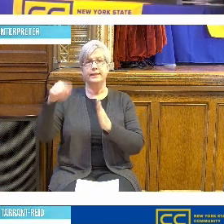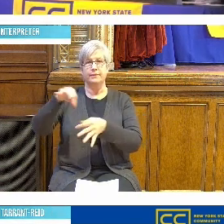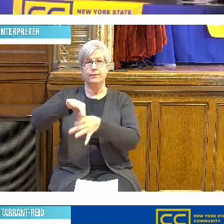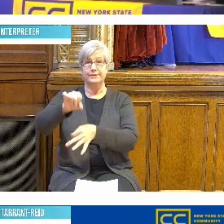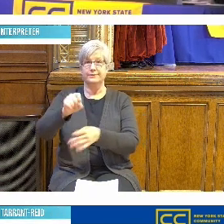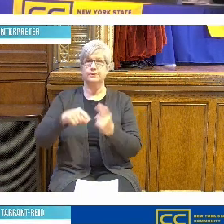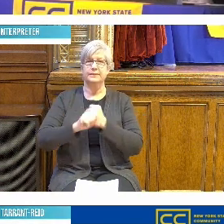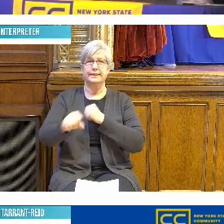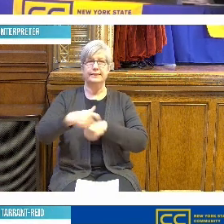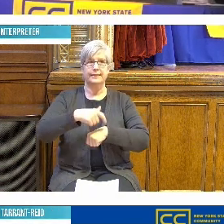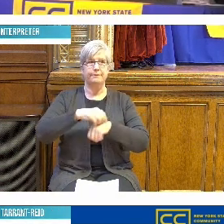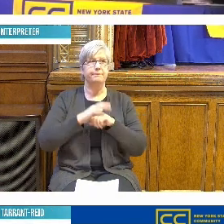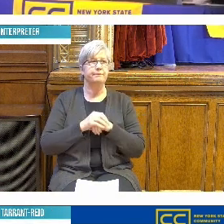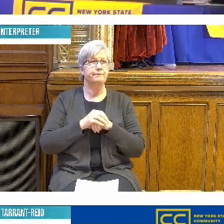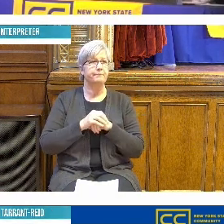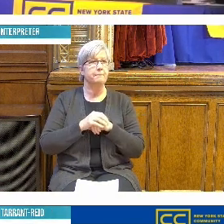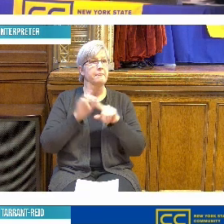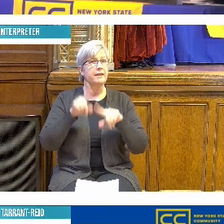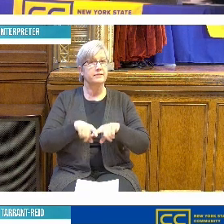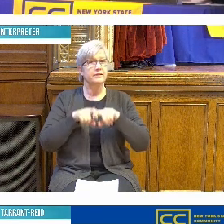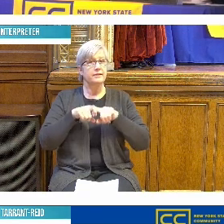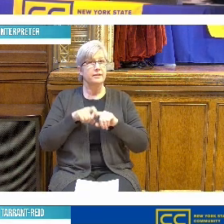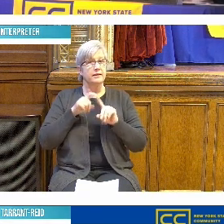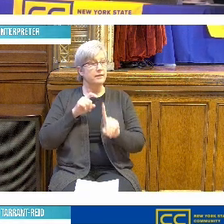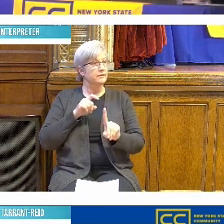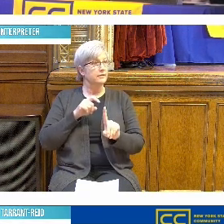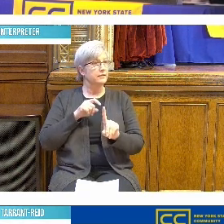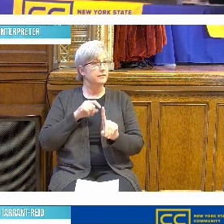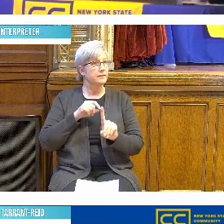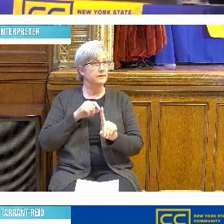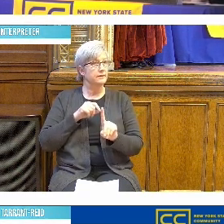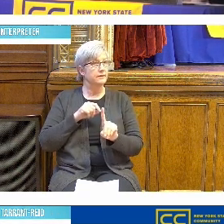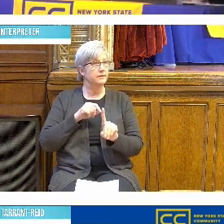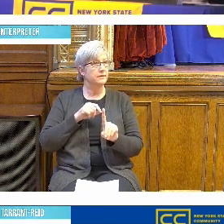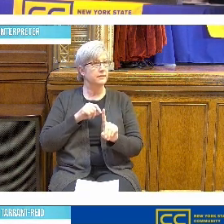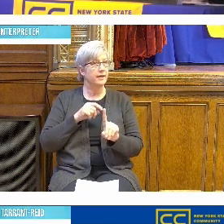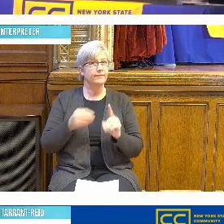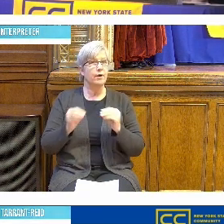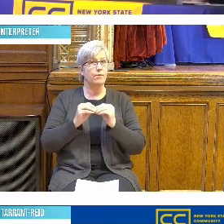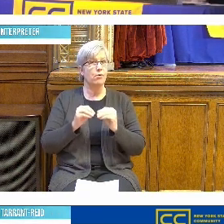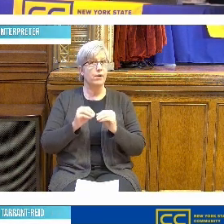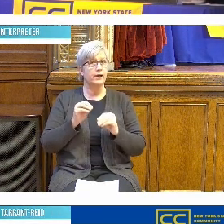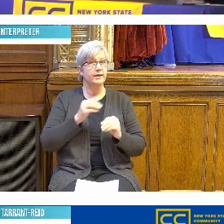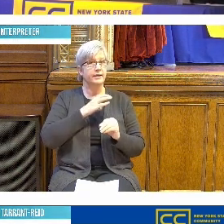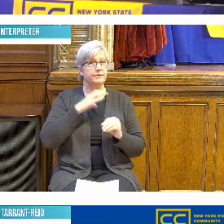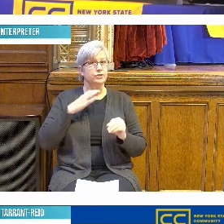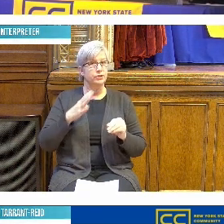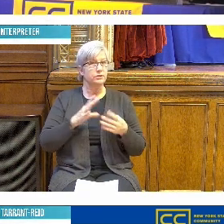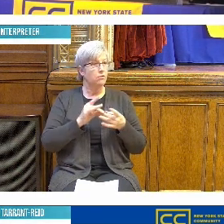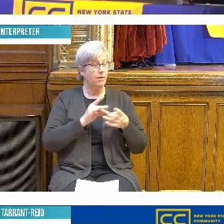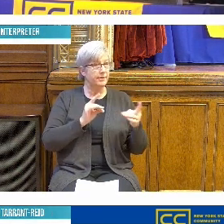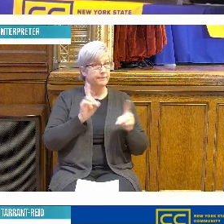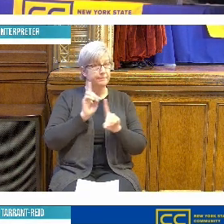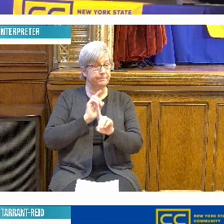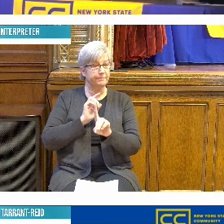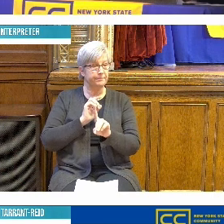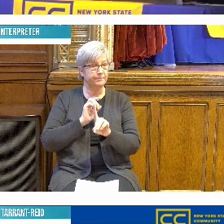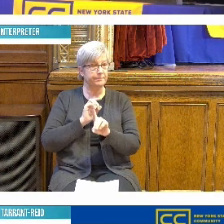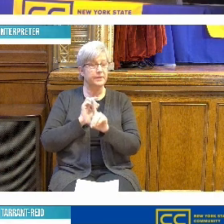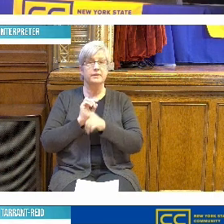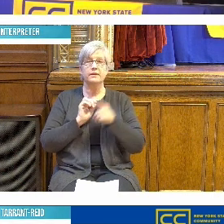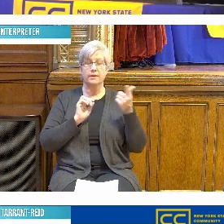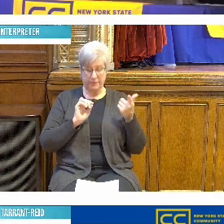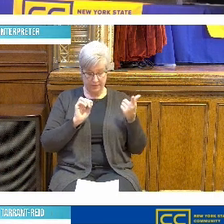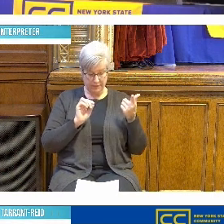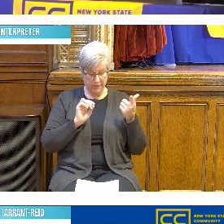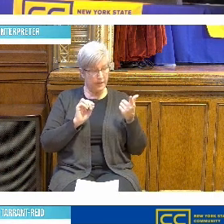extension. I want to pause there and make sure that none of my colleagues have anything to say about that. So once again,